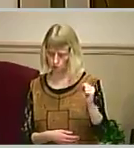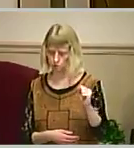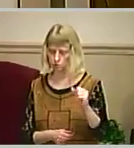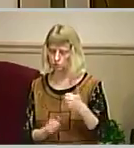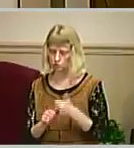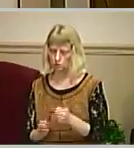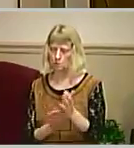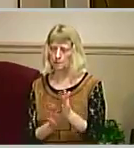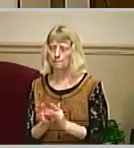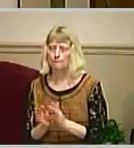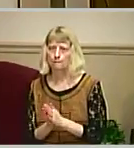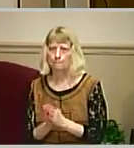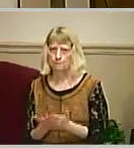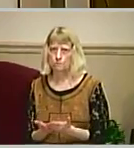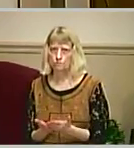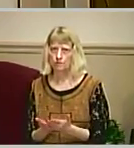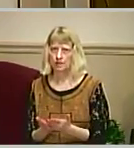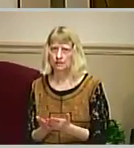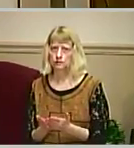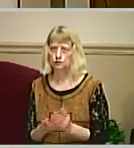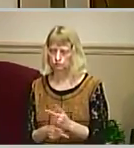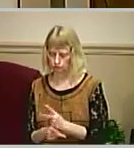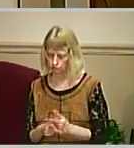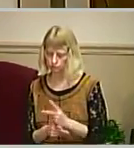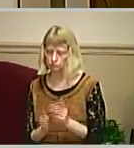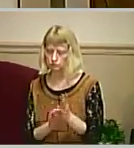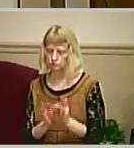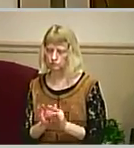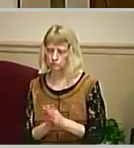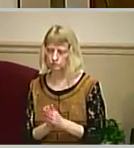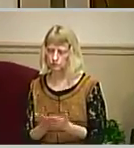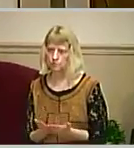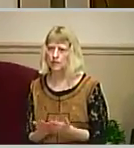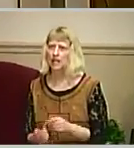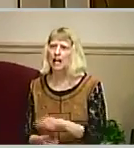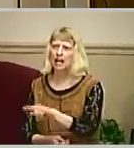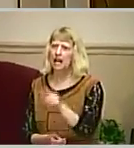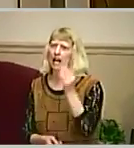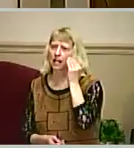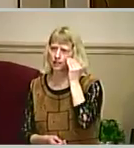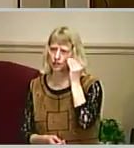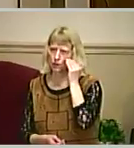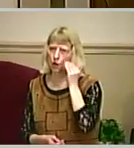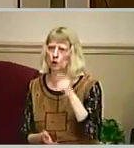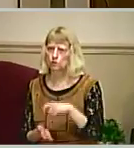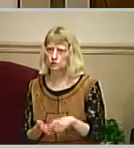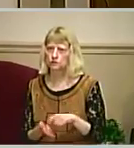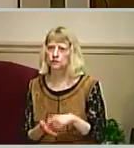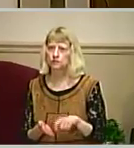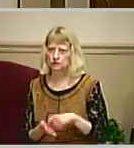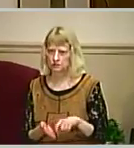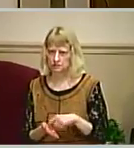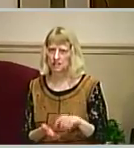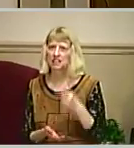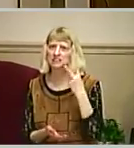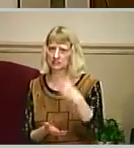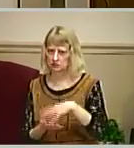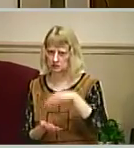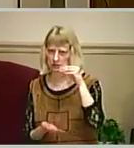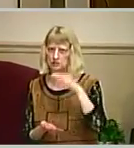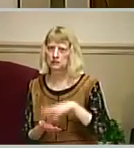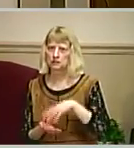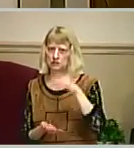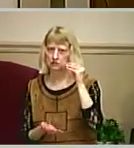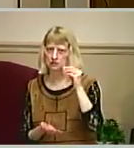biblically. To govern biblically. I know you're all taking all of this down. I can see it. I can see how